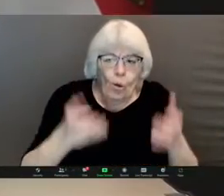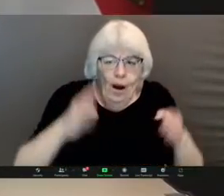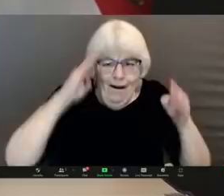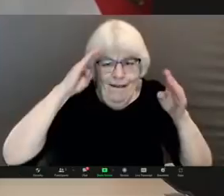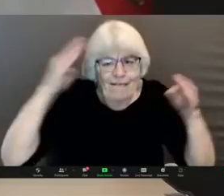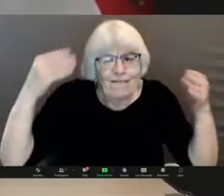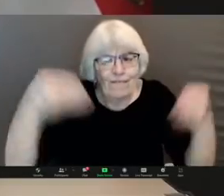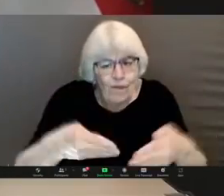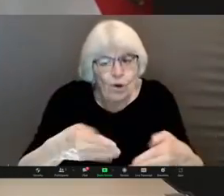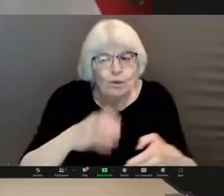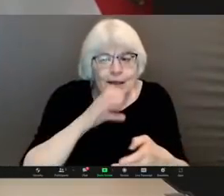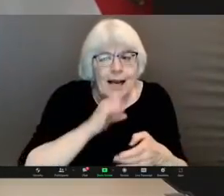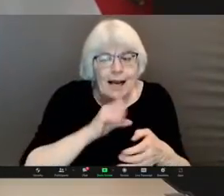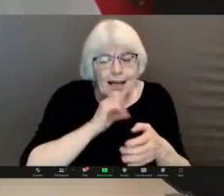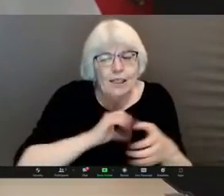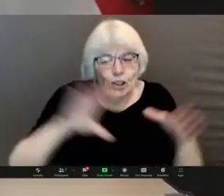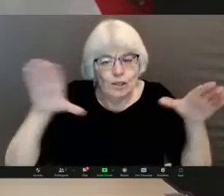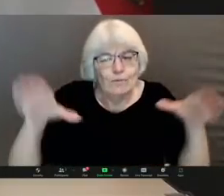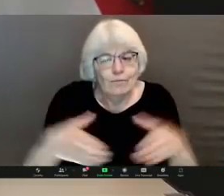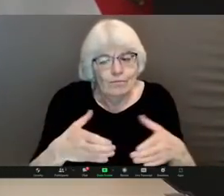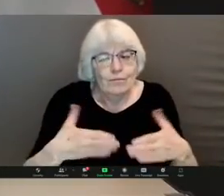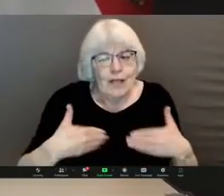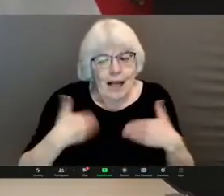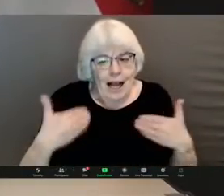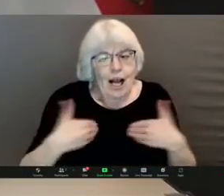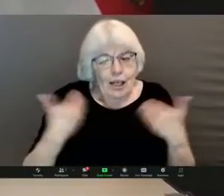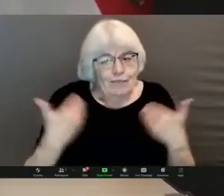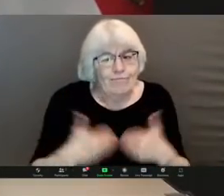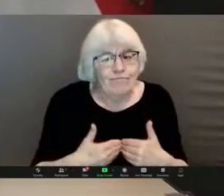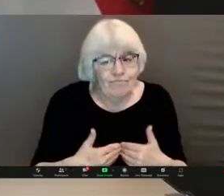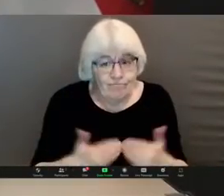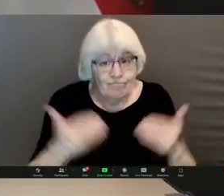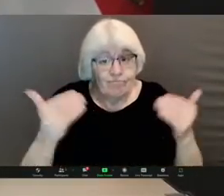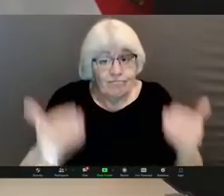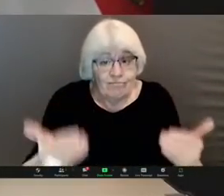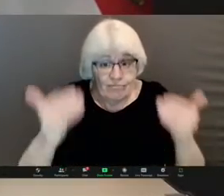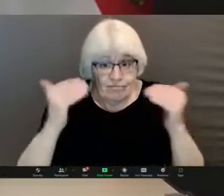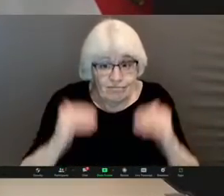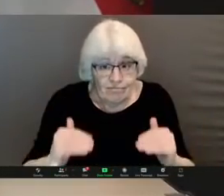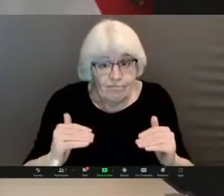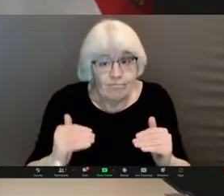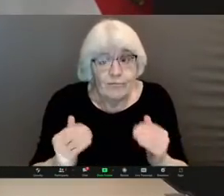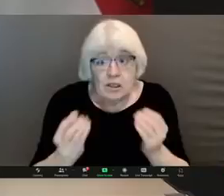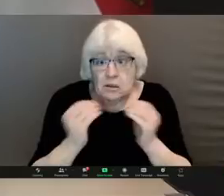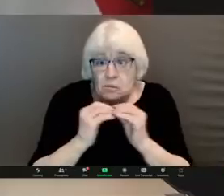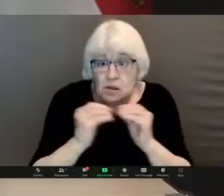That's Good. a wrap. So thank you very much, Dr. Morrison. Thank you to our friends in the media and to